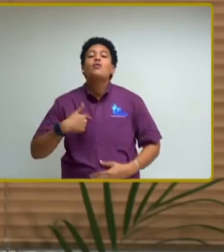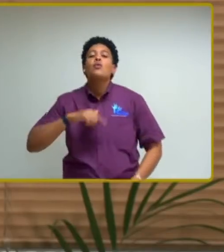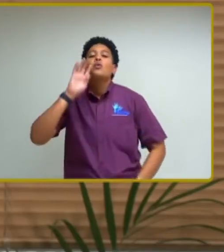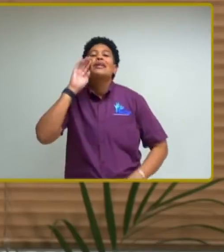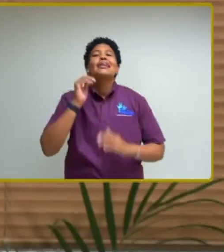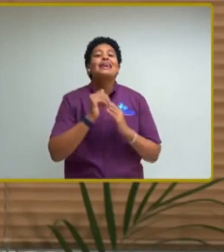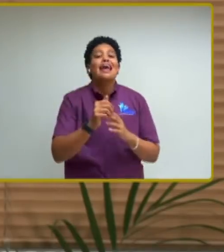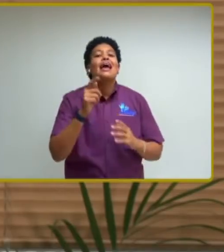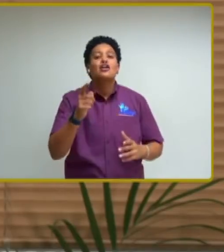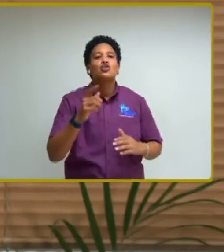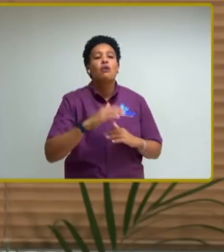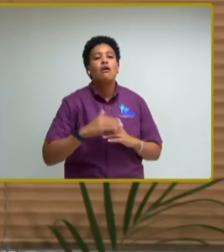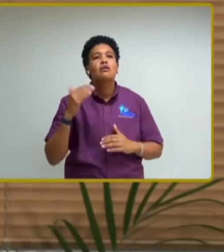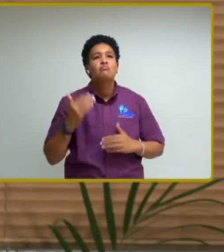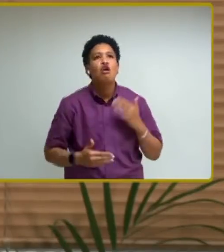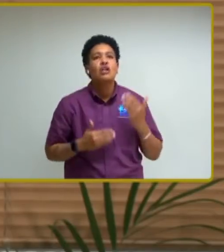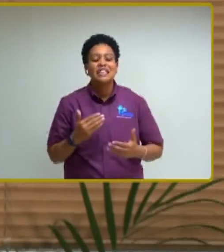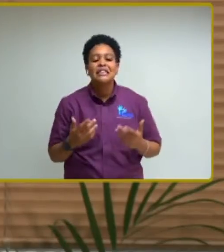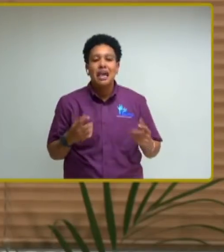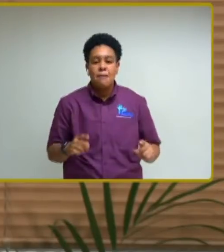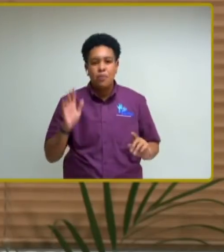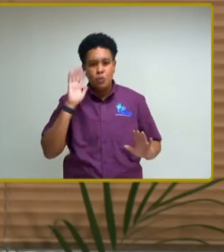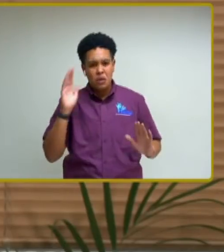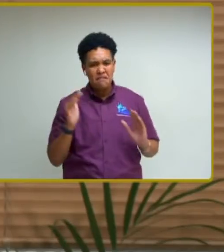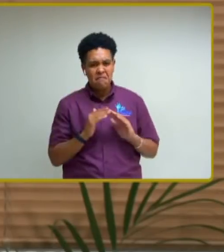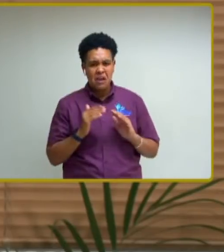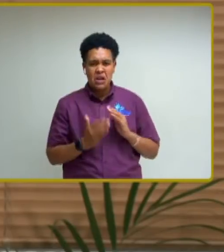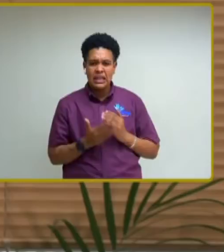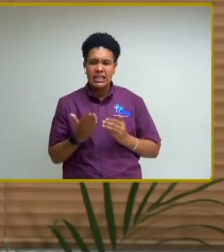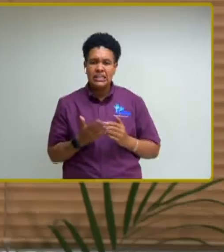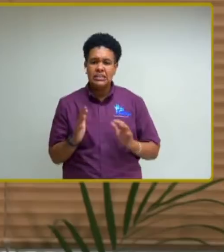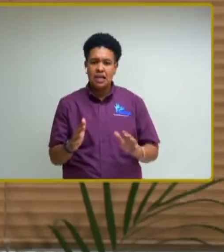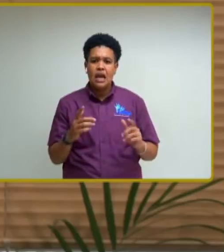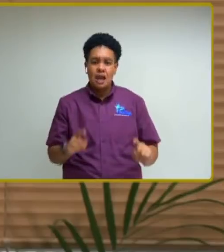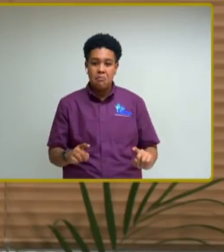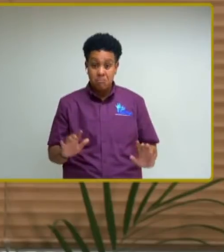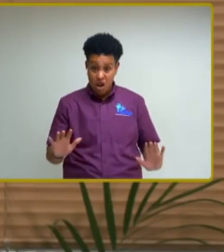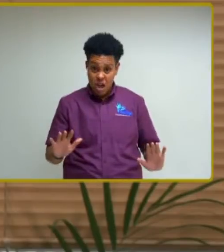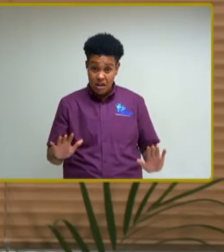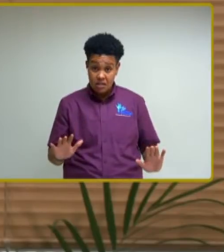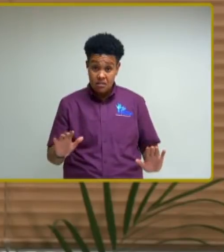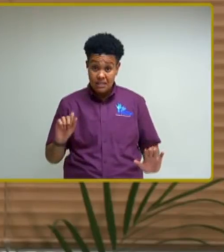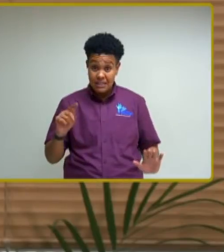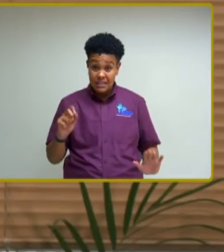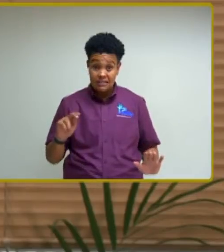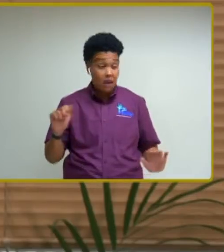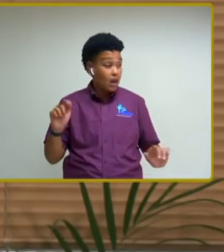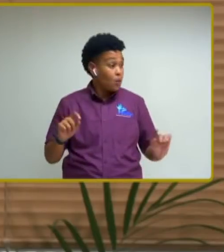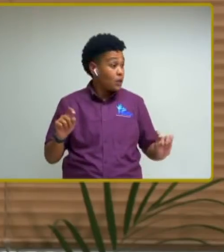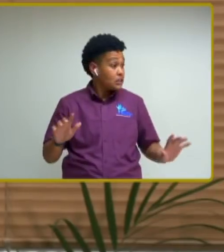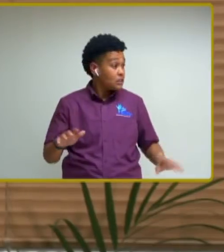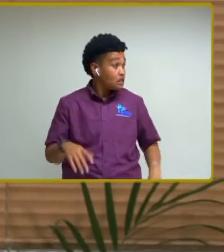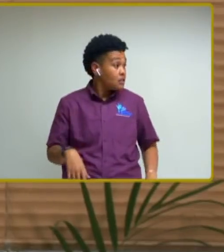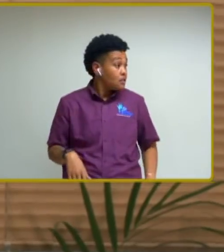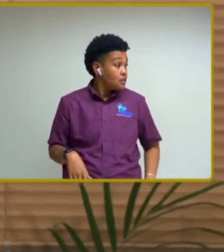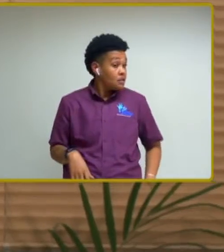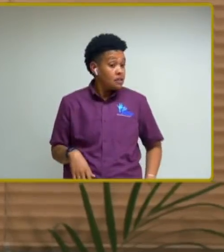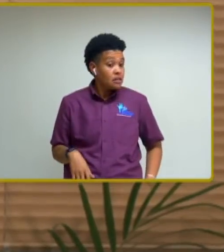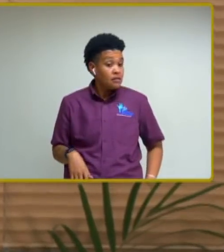guide you on the process, and it will be fairly easy. All right, Stephen, any questions?